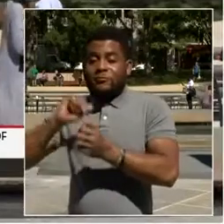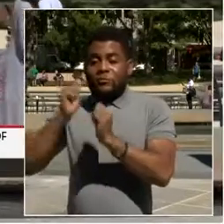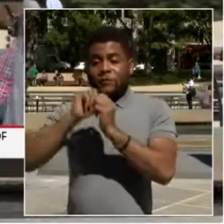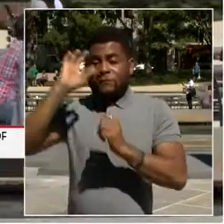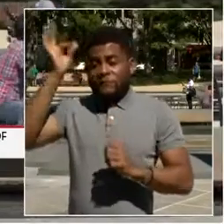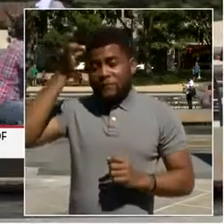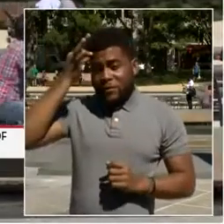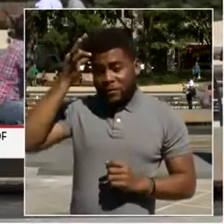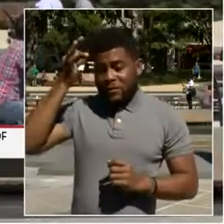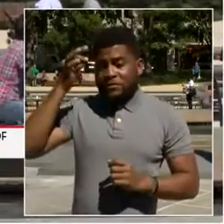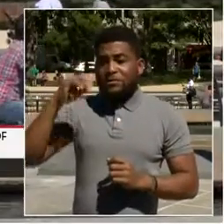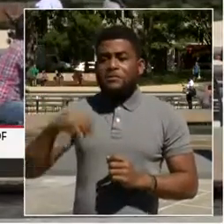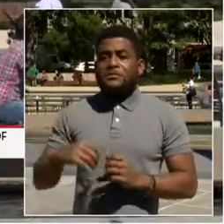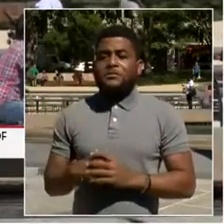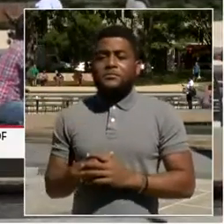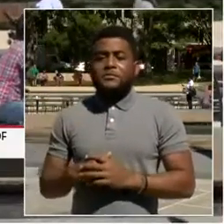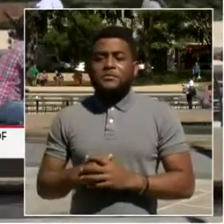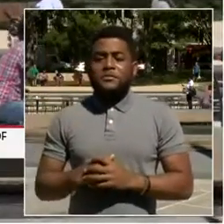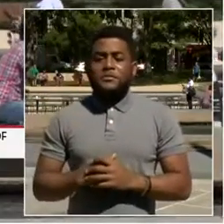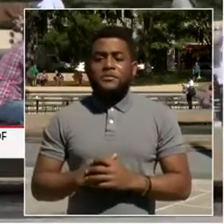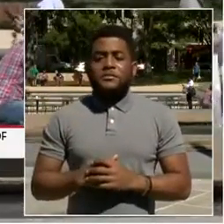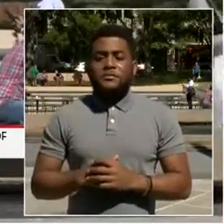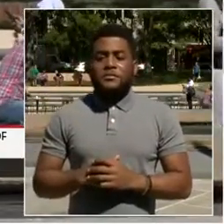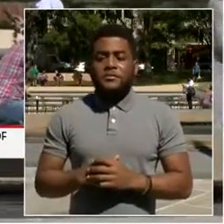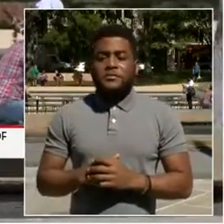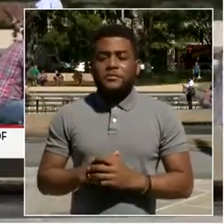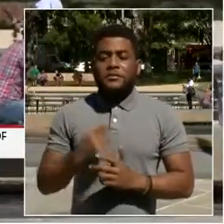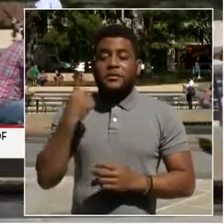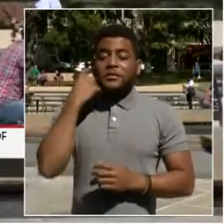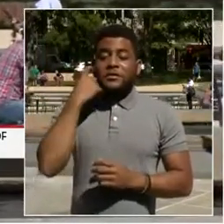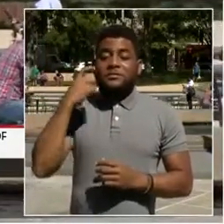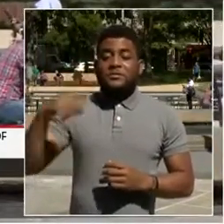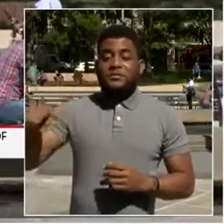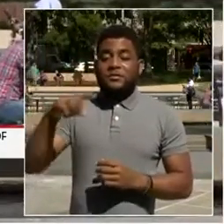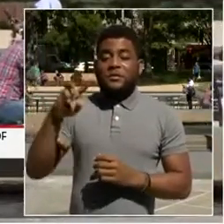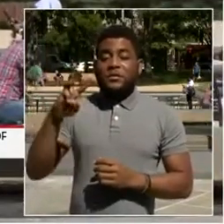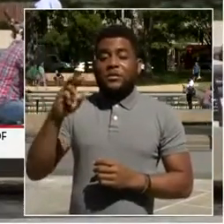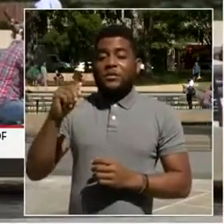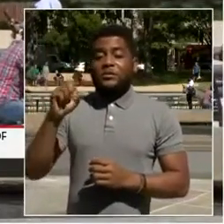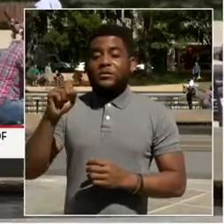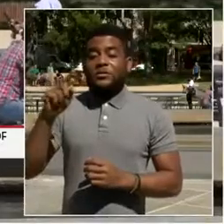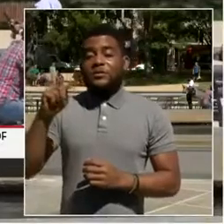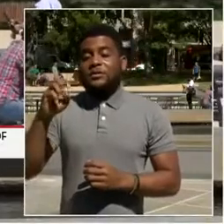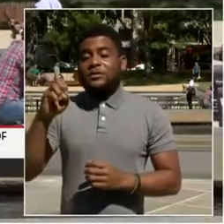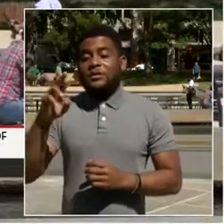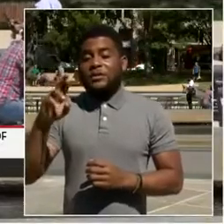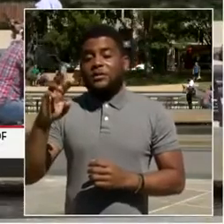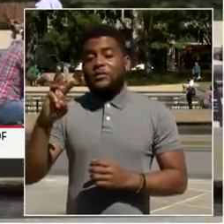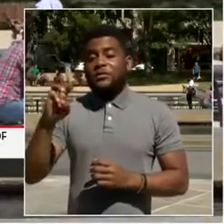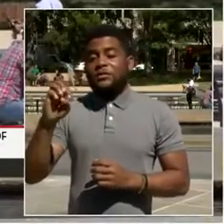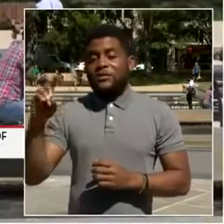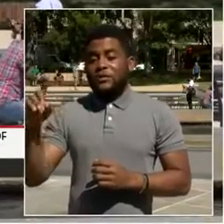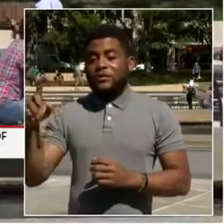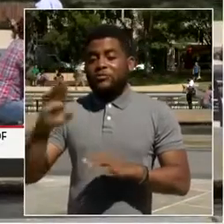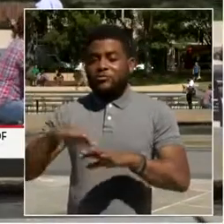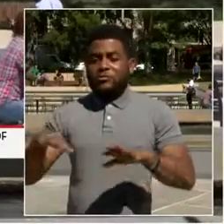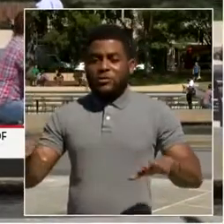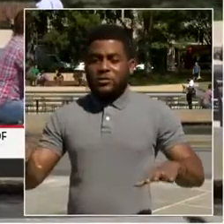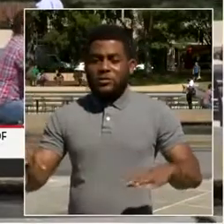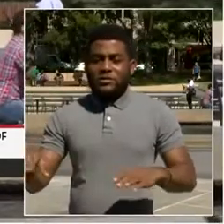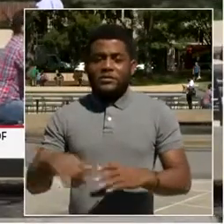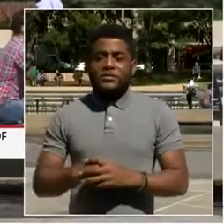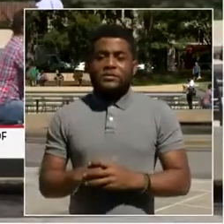were at Walter Reed celebrating the new Children's National Research and Innovation Campus. You